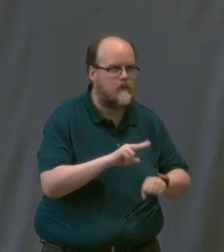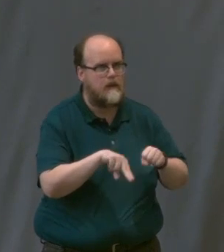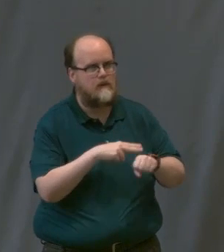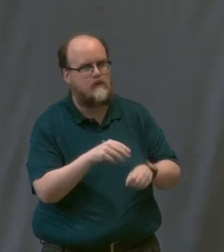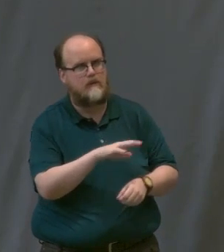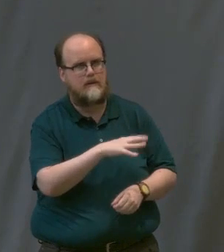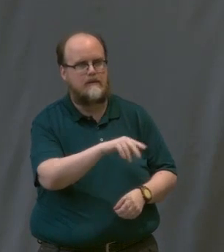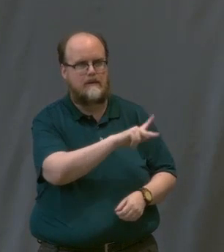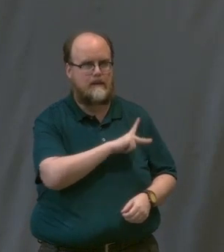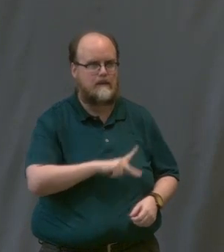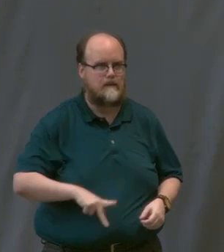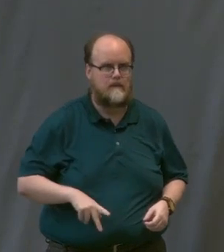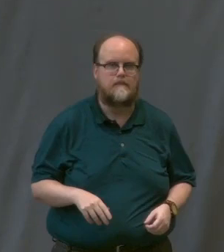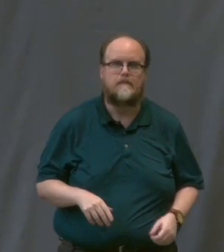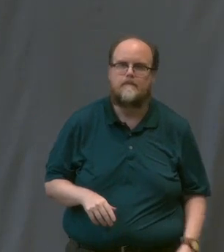kings.